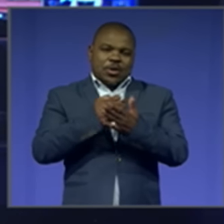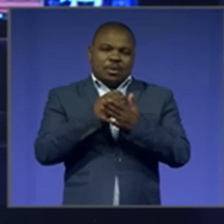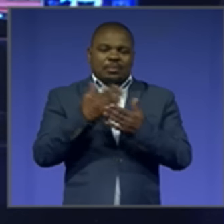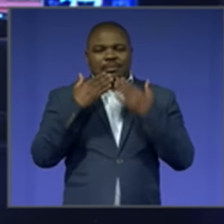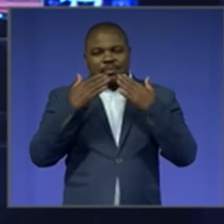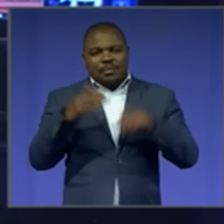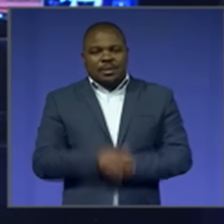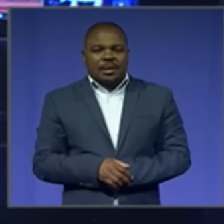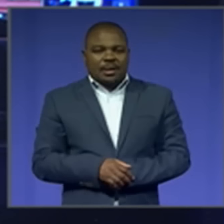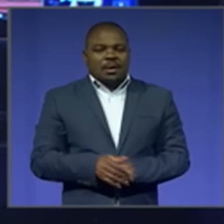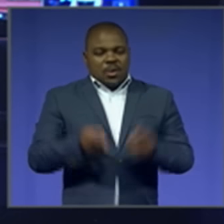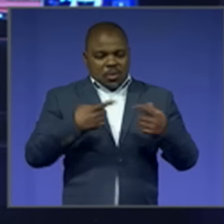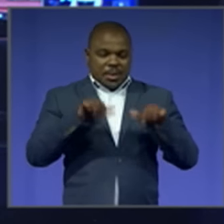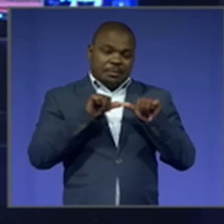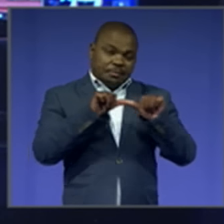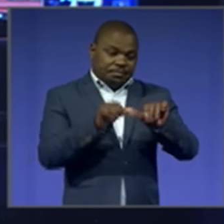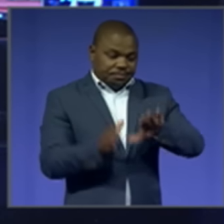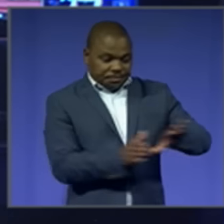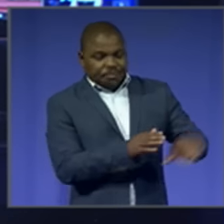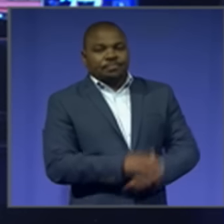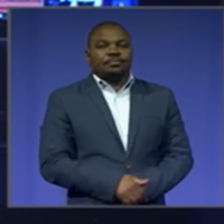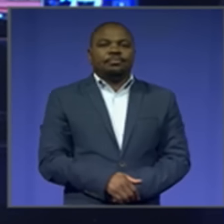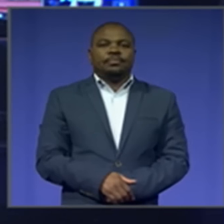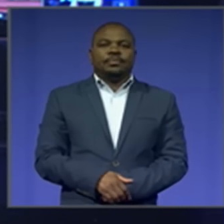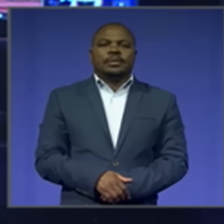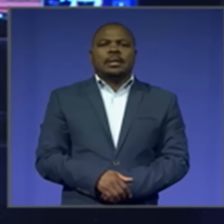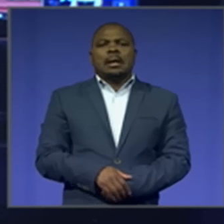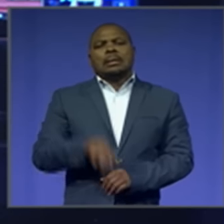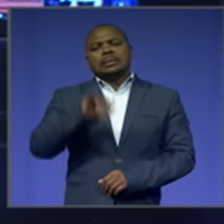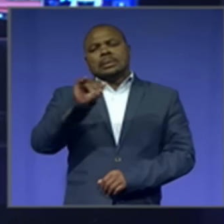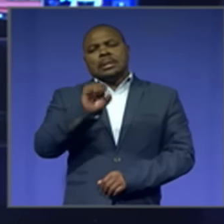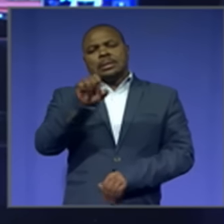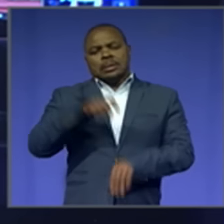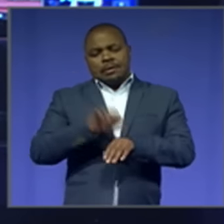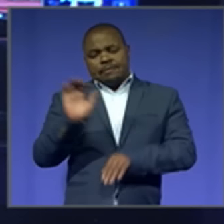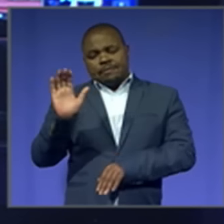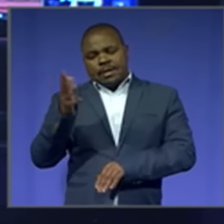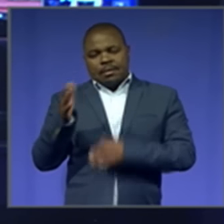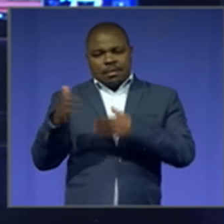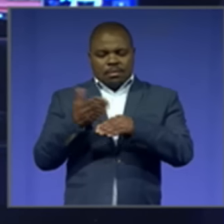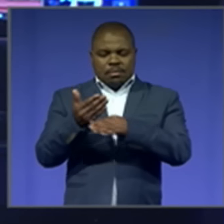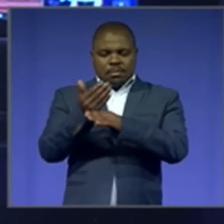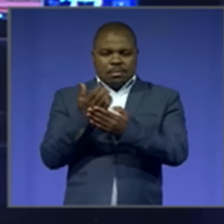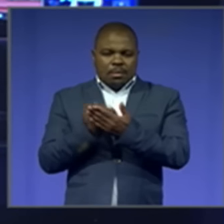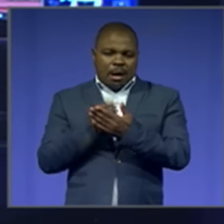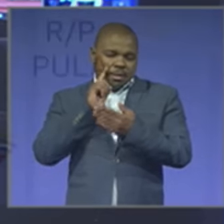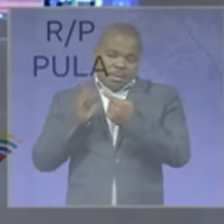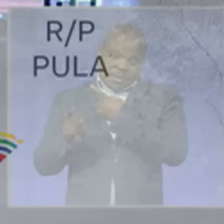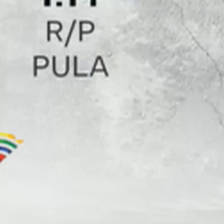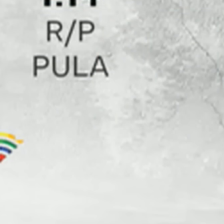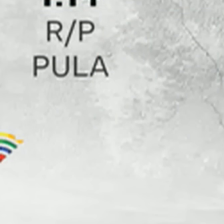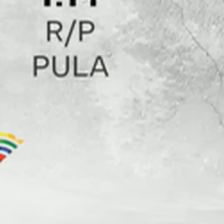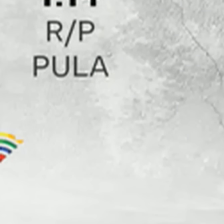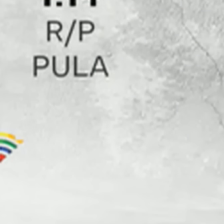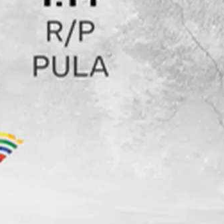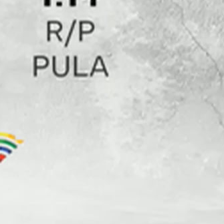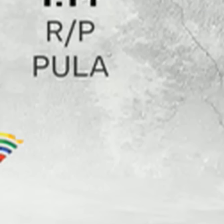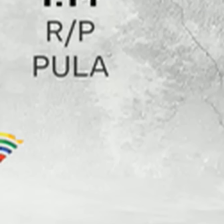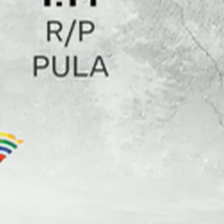mmuhi, mme a re hatela pele jwale re tla bo hore na mebaraka e sebeditse jwang ha JC ne kwala horeng ya bohlano.